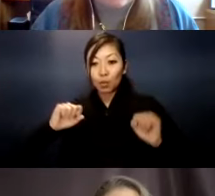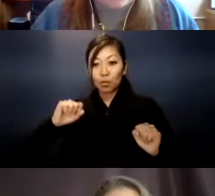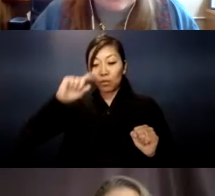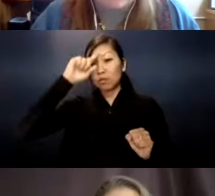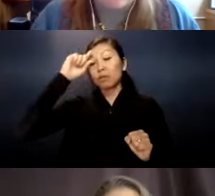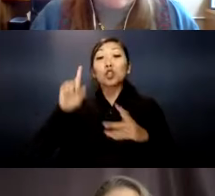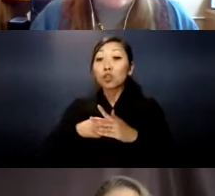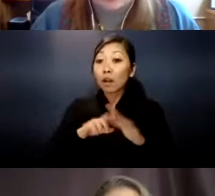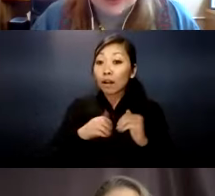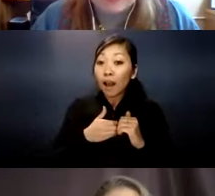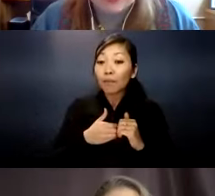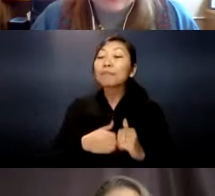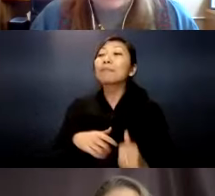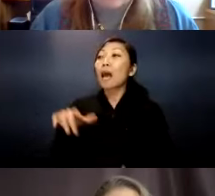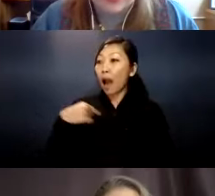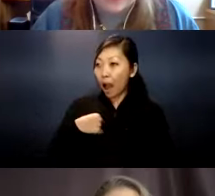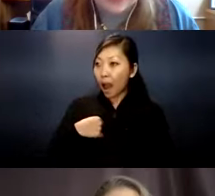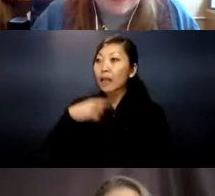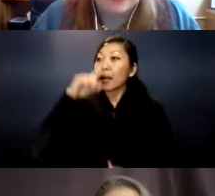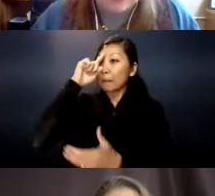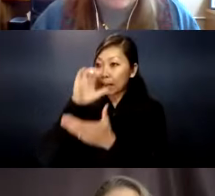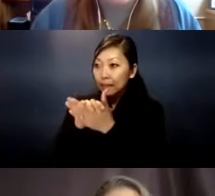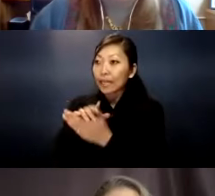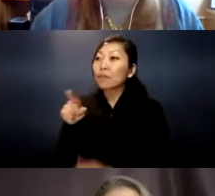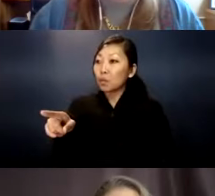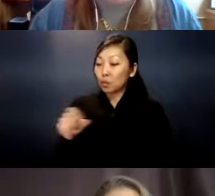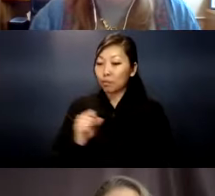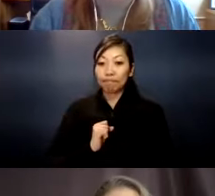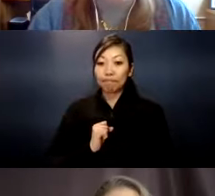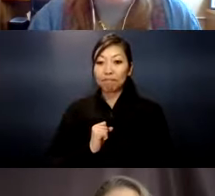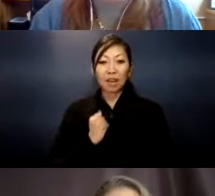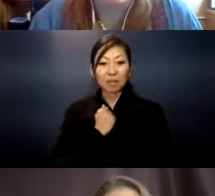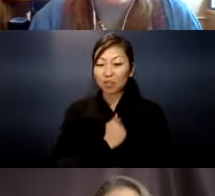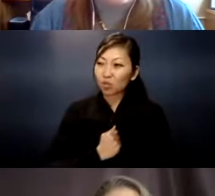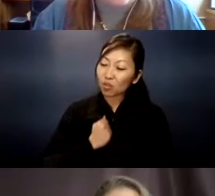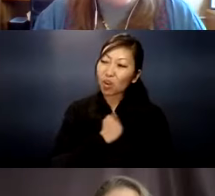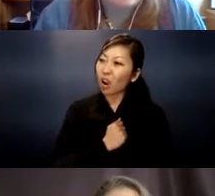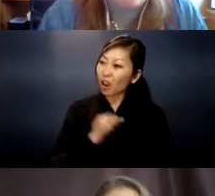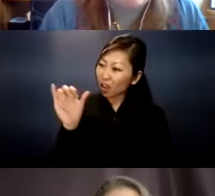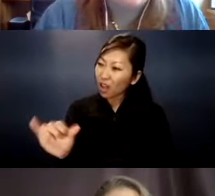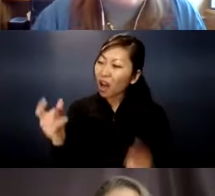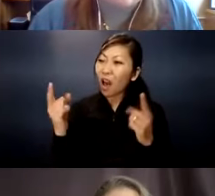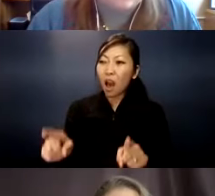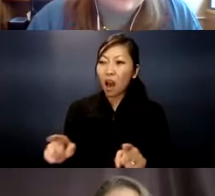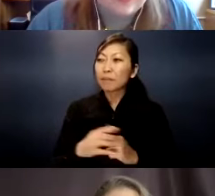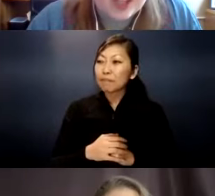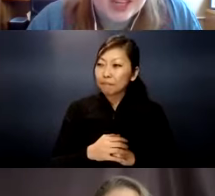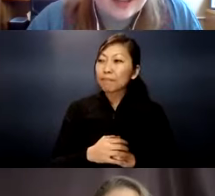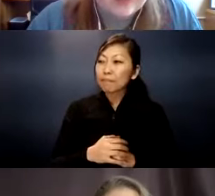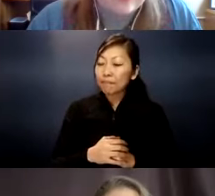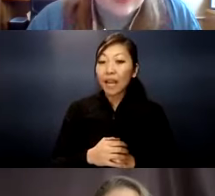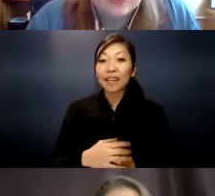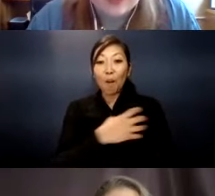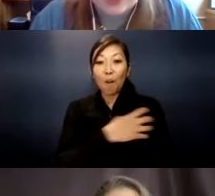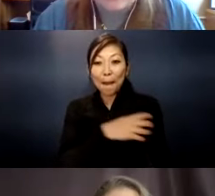Just start by believing. Say, I believe you. I'm sorry that happened. And then we want to center empowerment, like somebody said in the